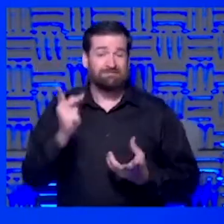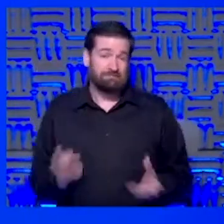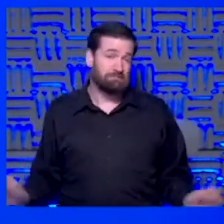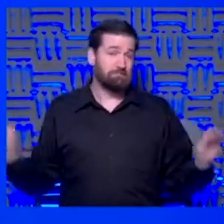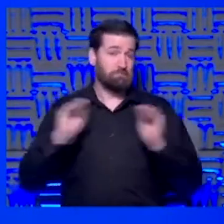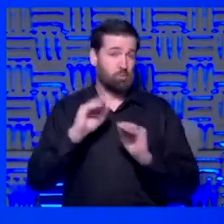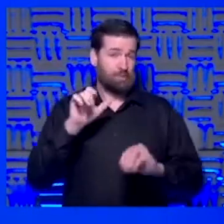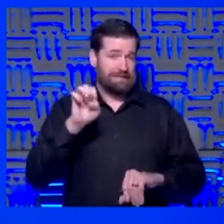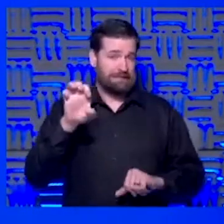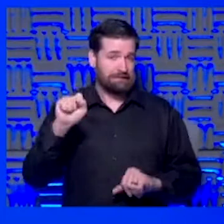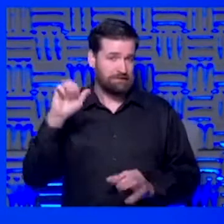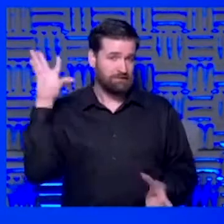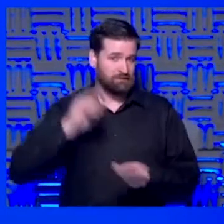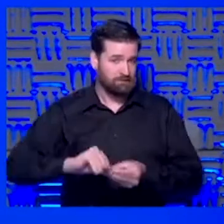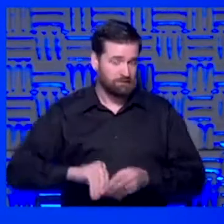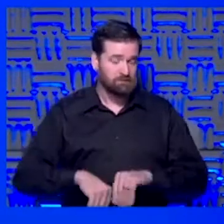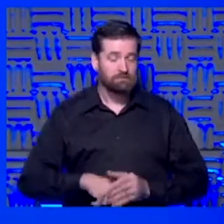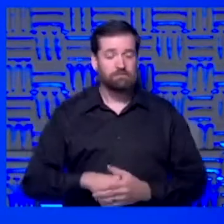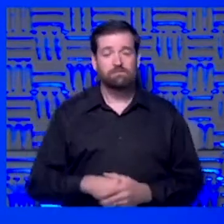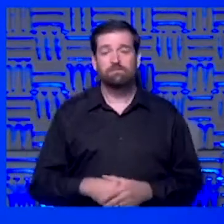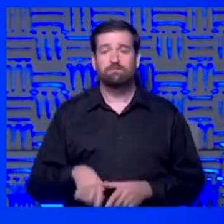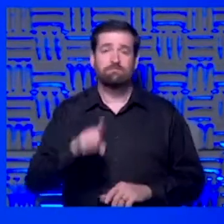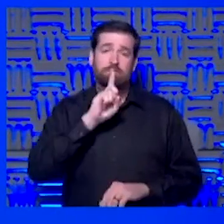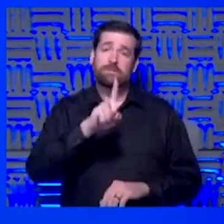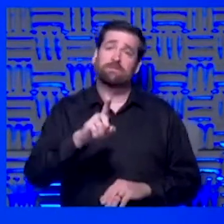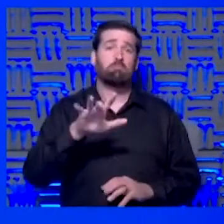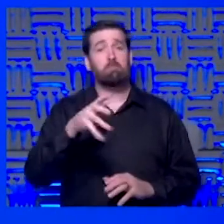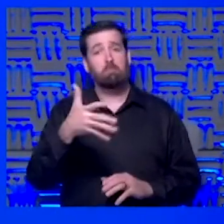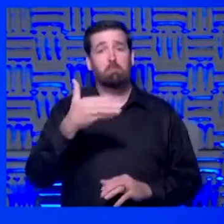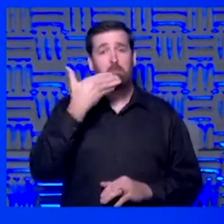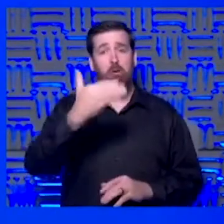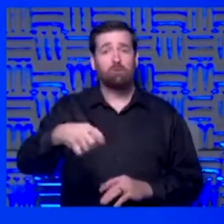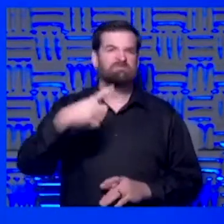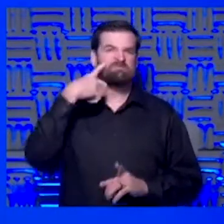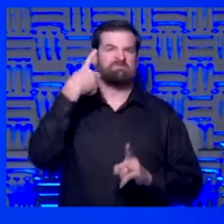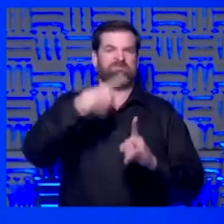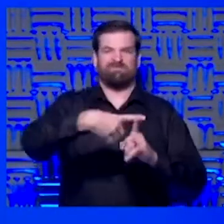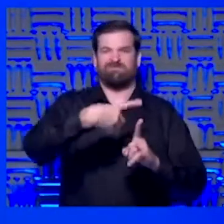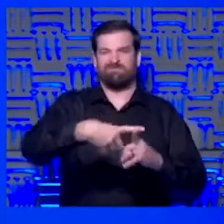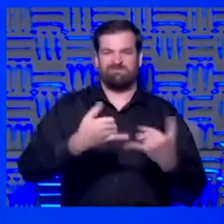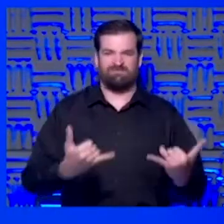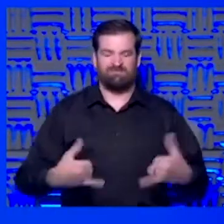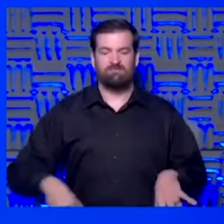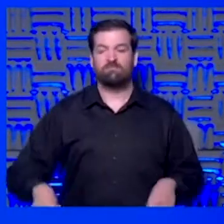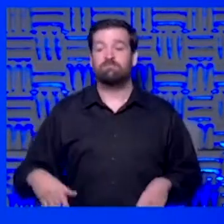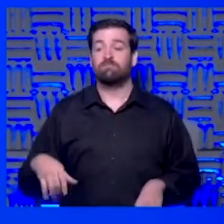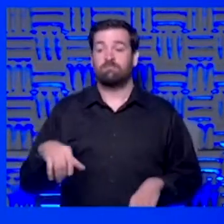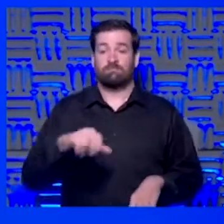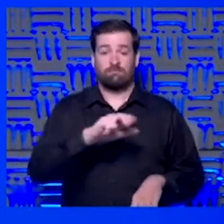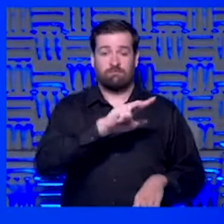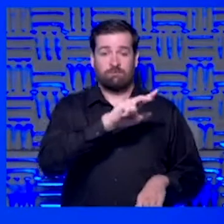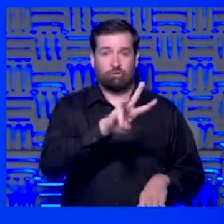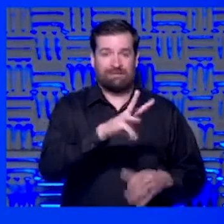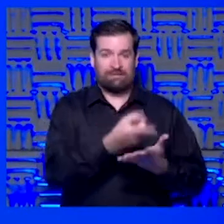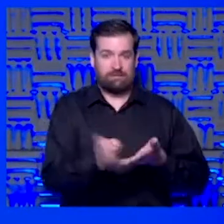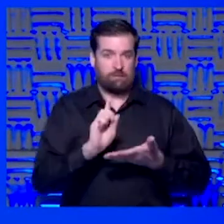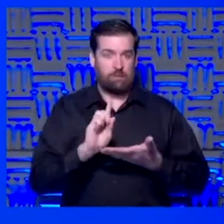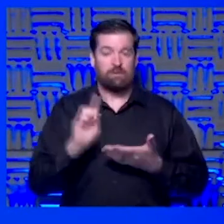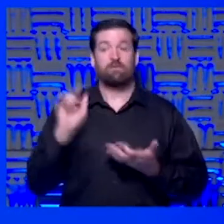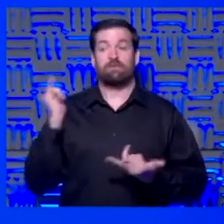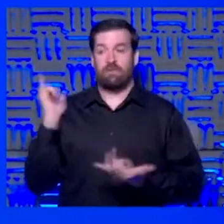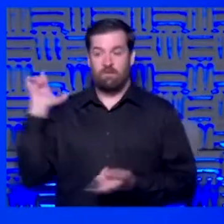cases. I think we are doing really pretty good. I'm optimistic right now. We went from 36 last week. We are